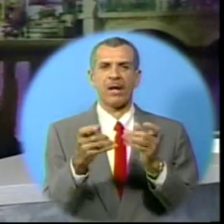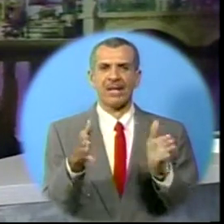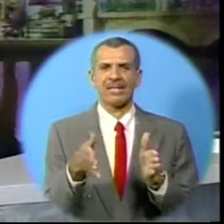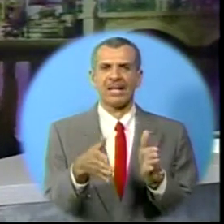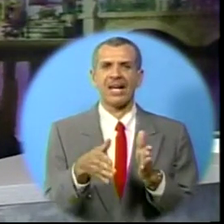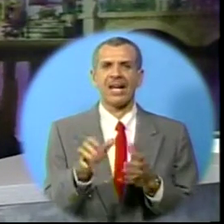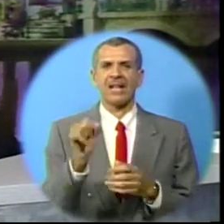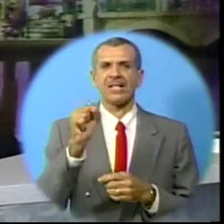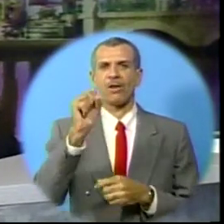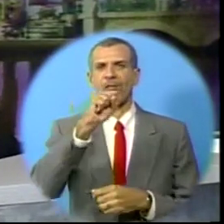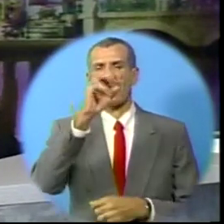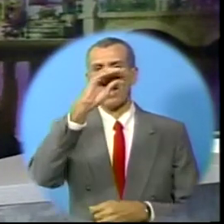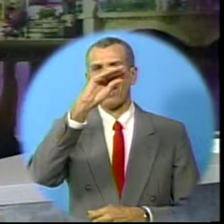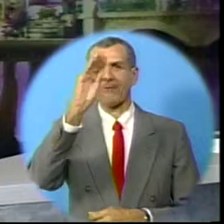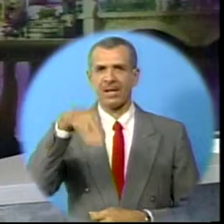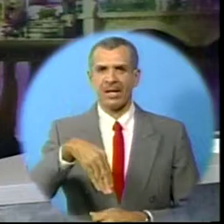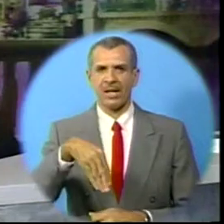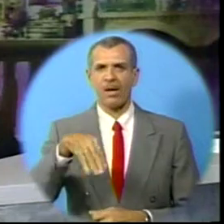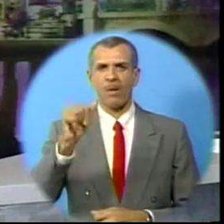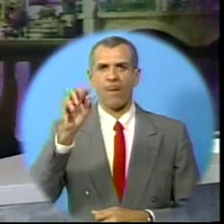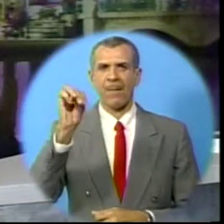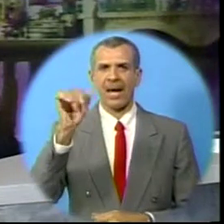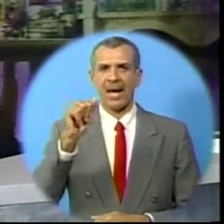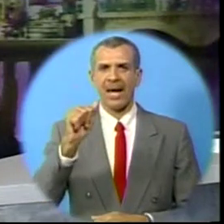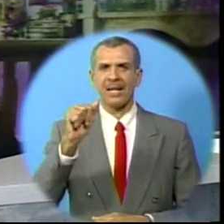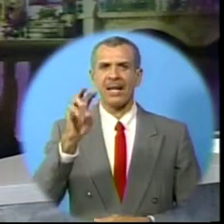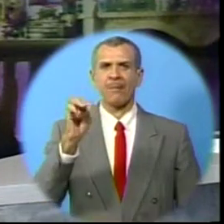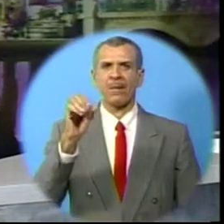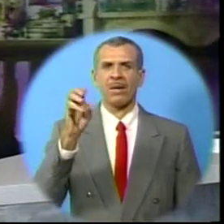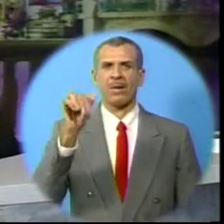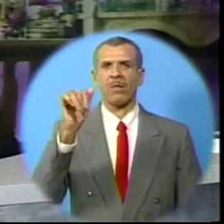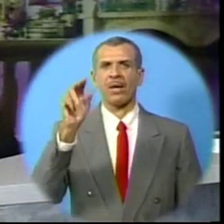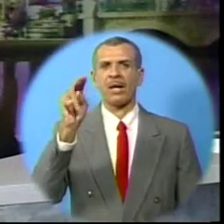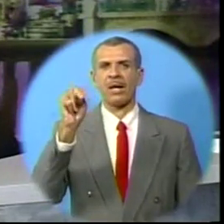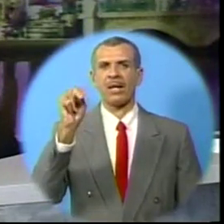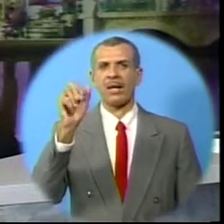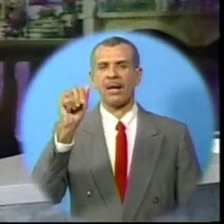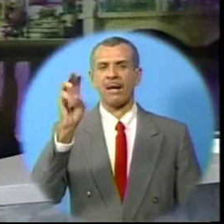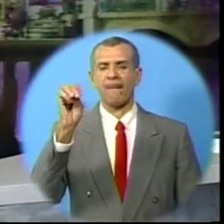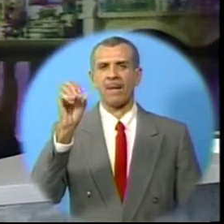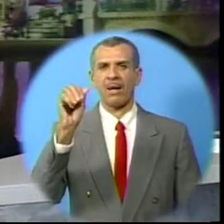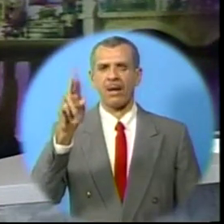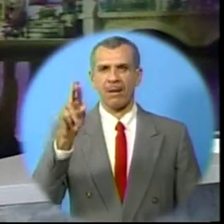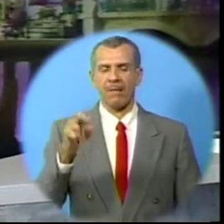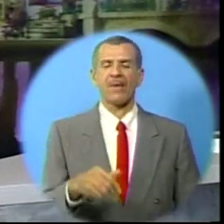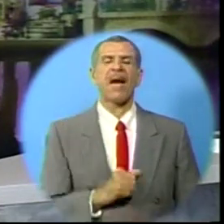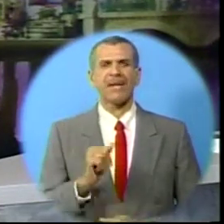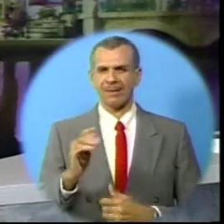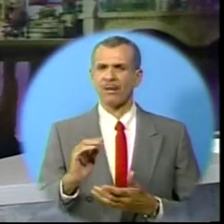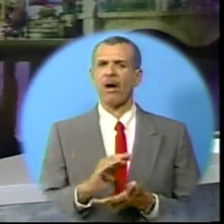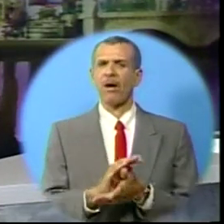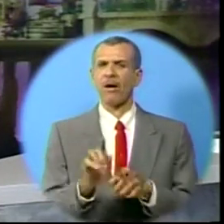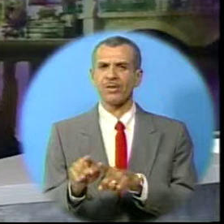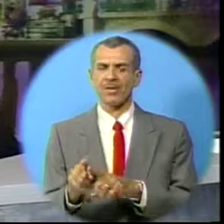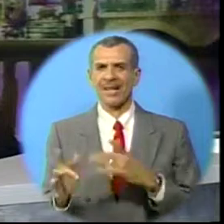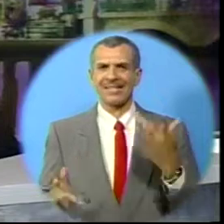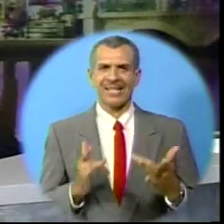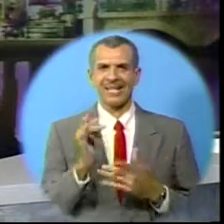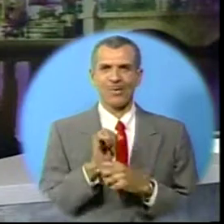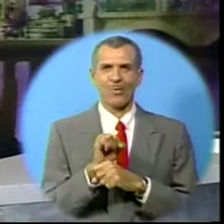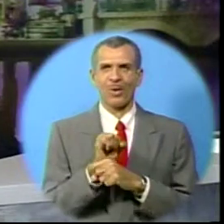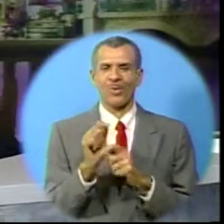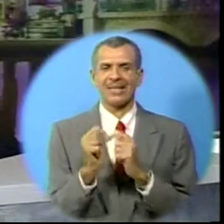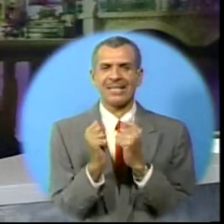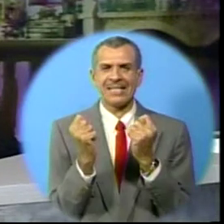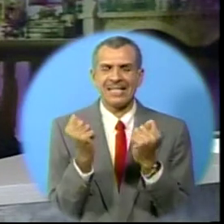Oman, Myanmar, and East Bengal. Now, in Barbados, he says he's quite excited to continue working with the team. And